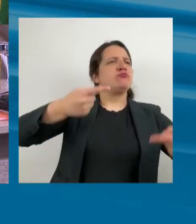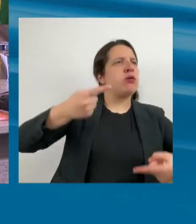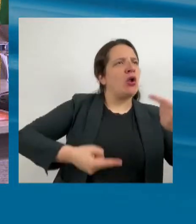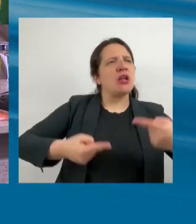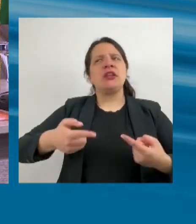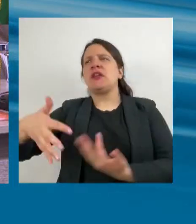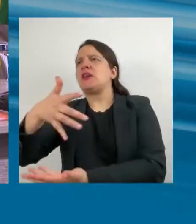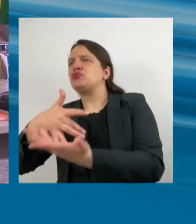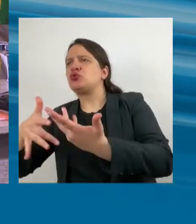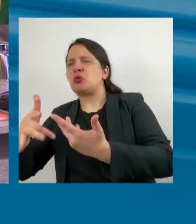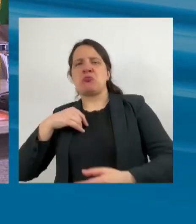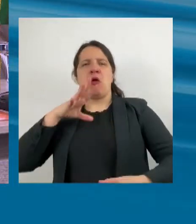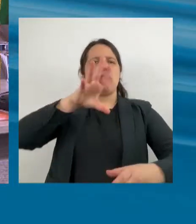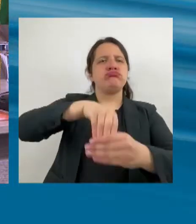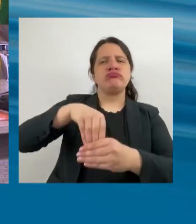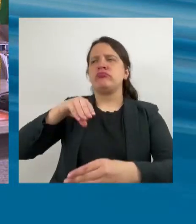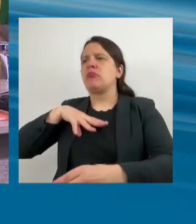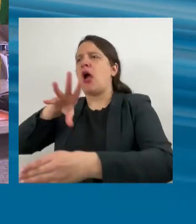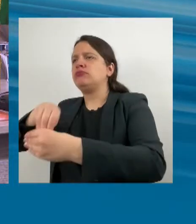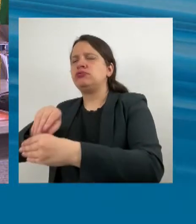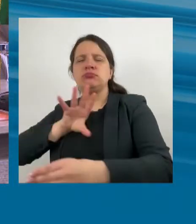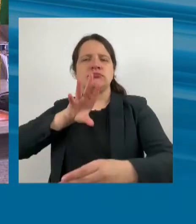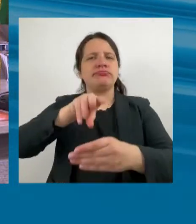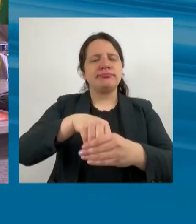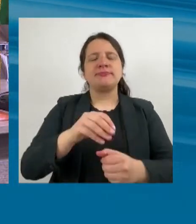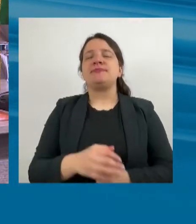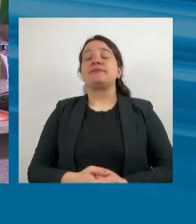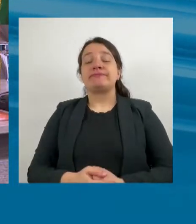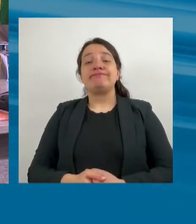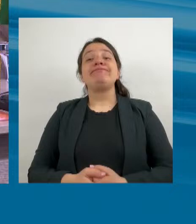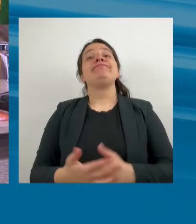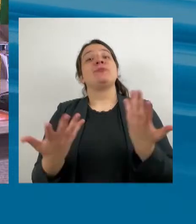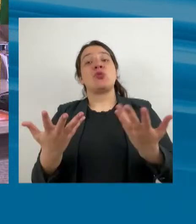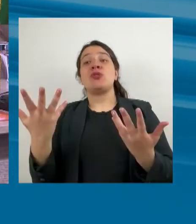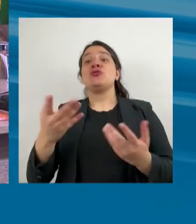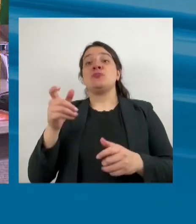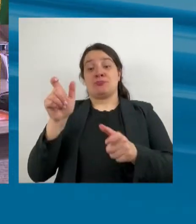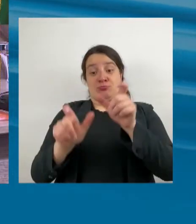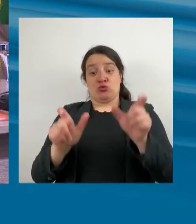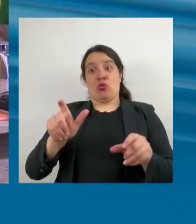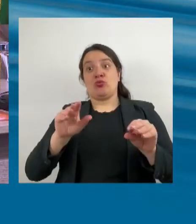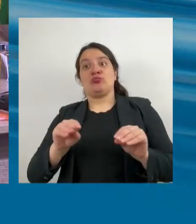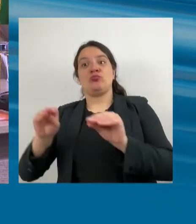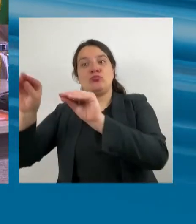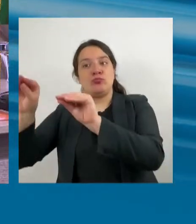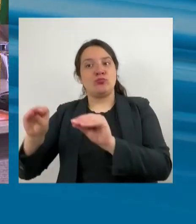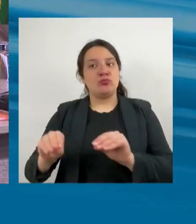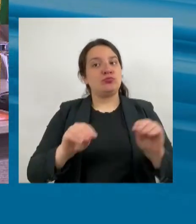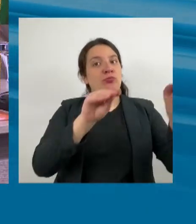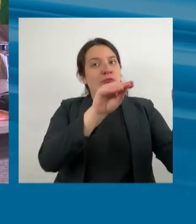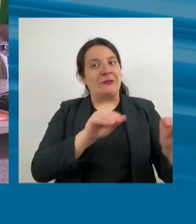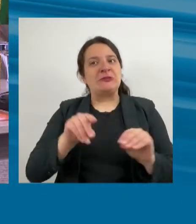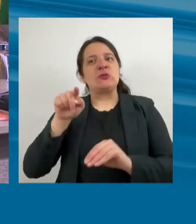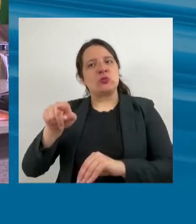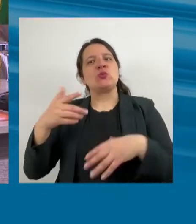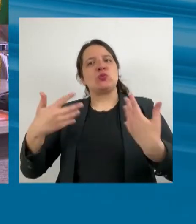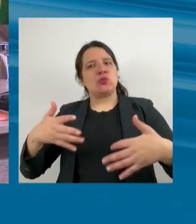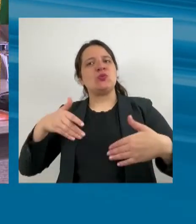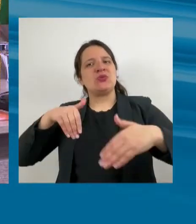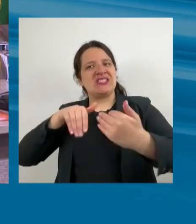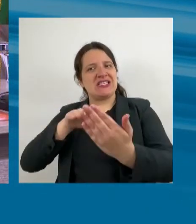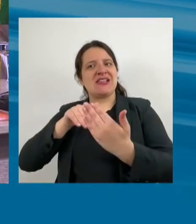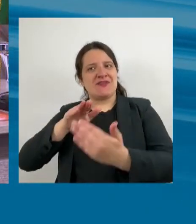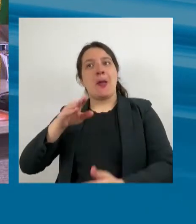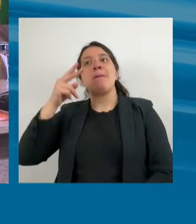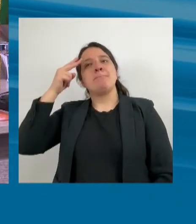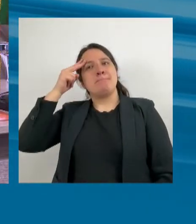social lives of their communities. Social mobility is one of the key challenges we face as a region. In